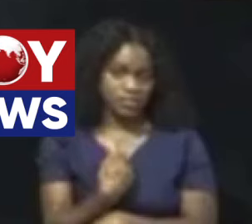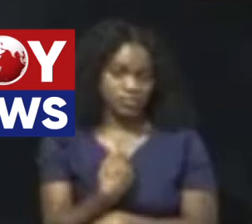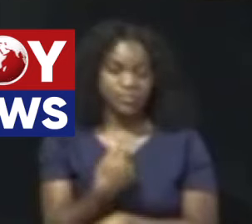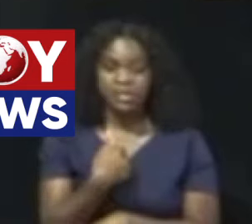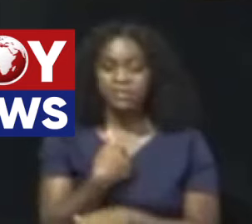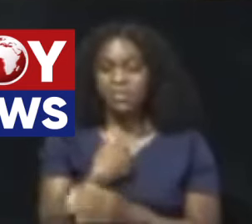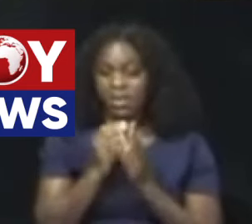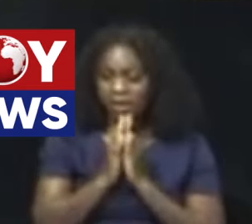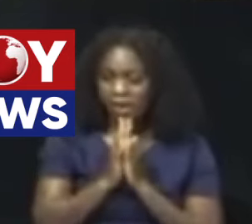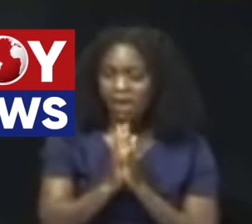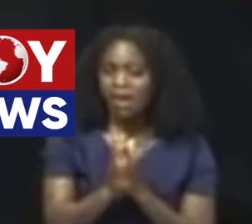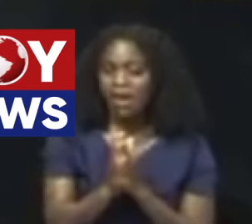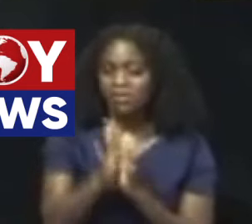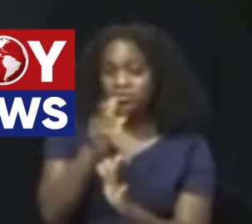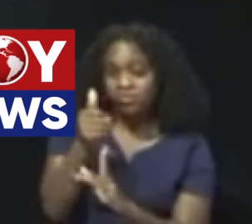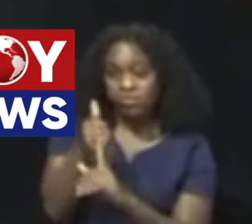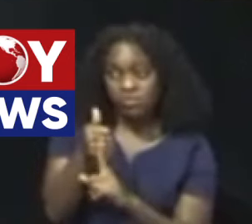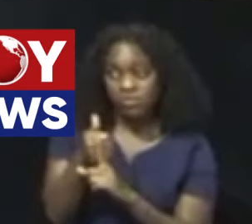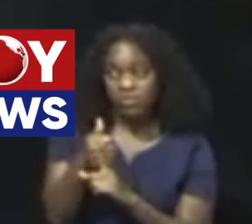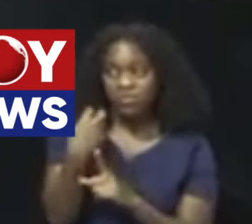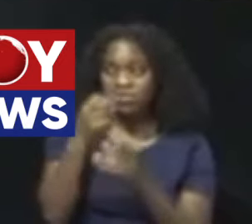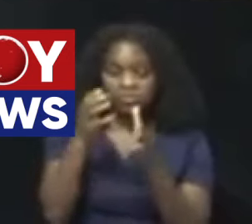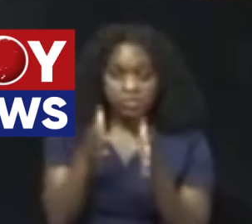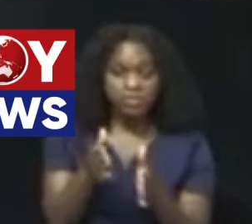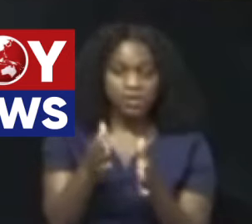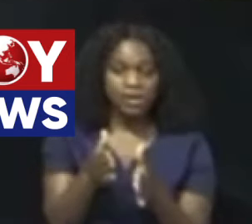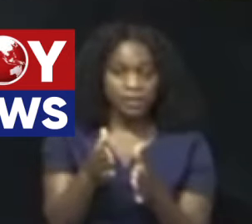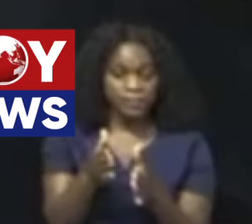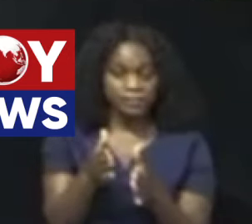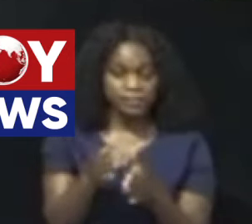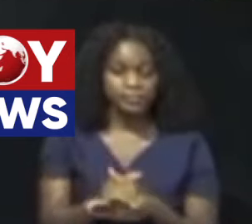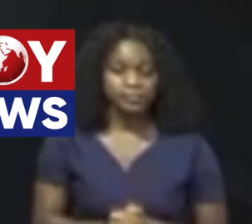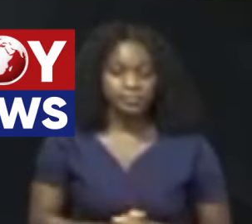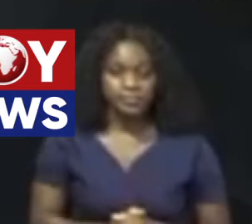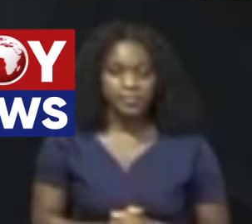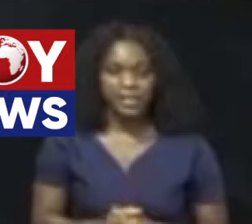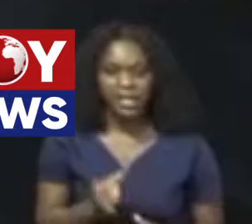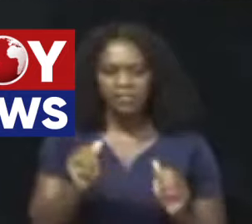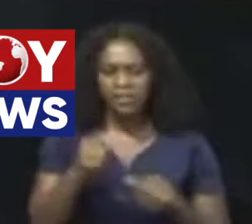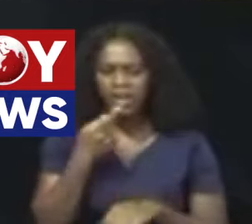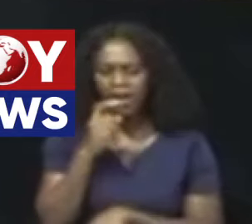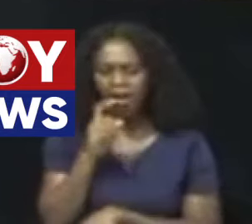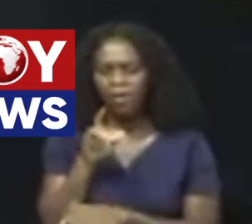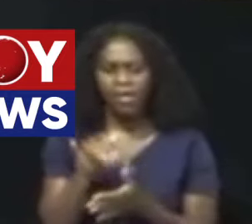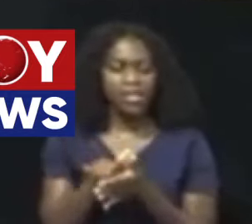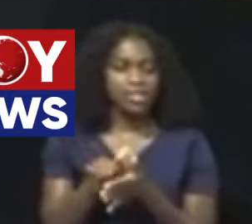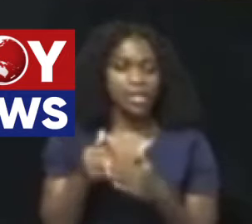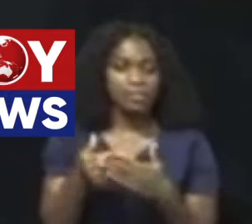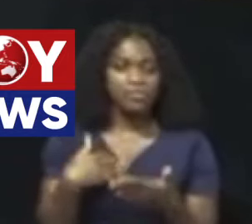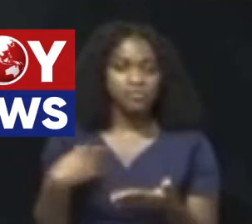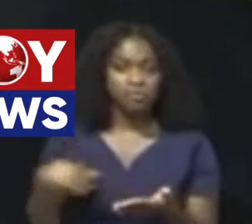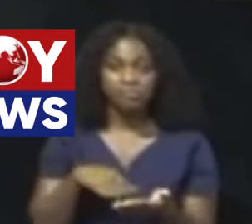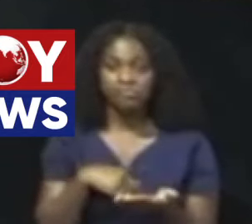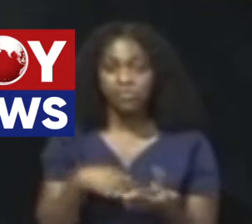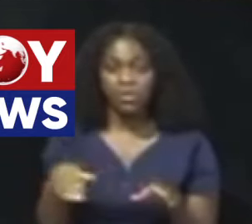self, Right Honourable Speaker, if you can direct that before we rise, these